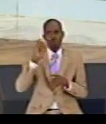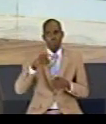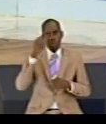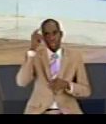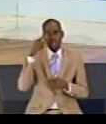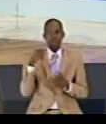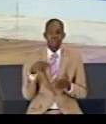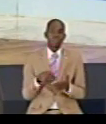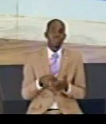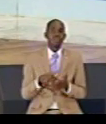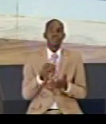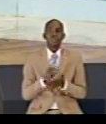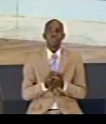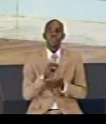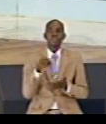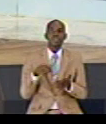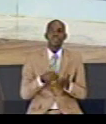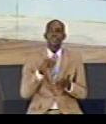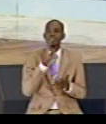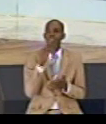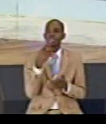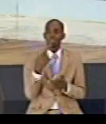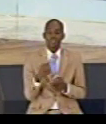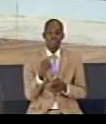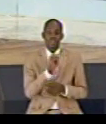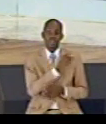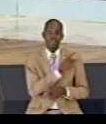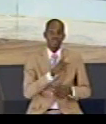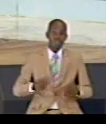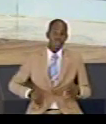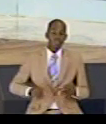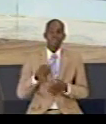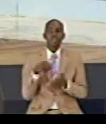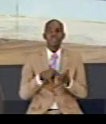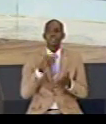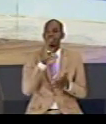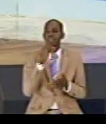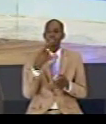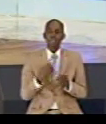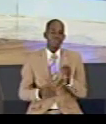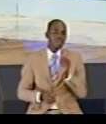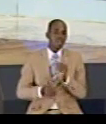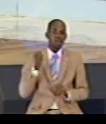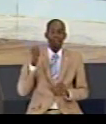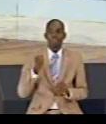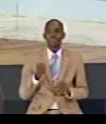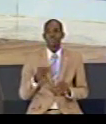that this is the highest position that he held in the whole